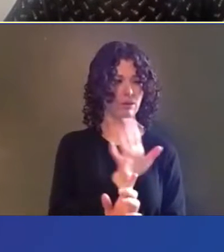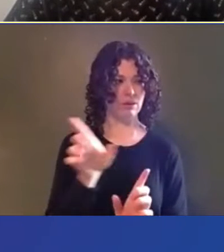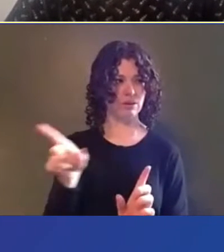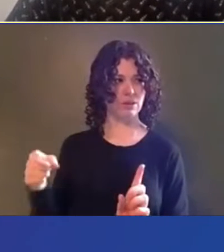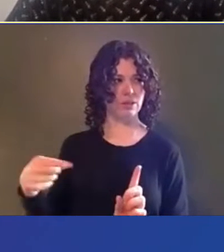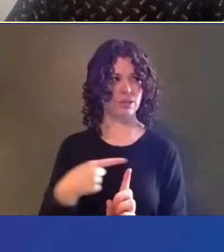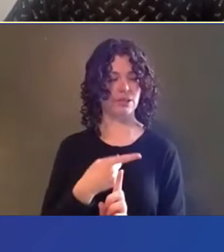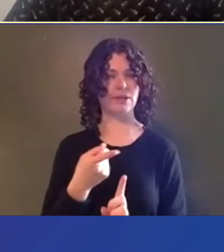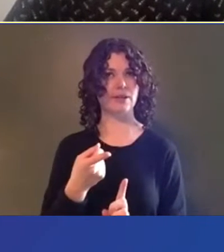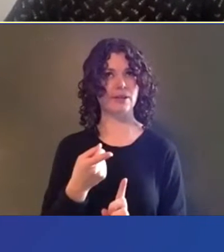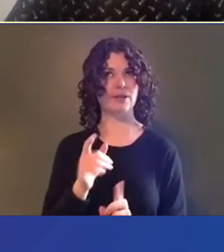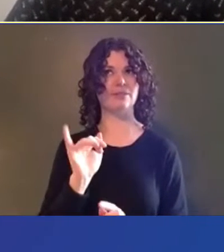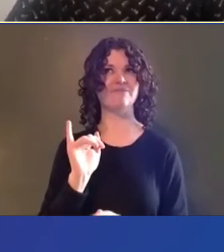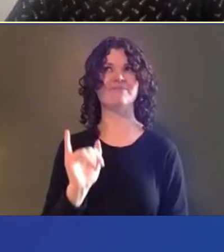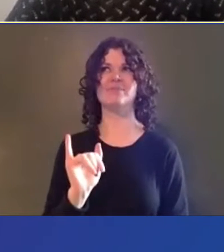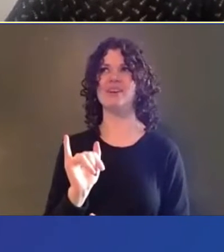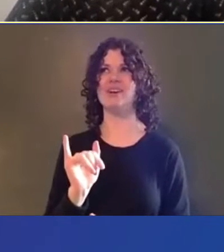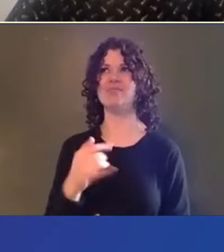yeah,